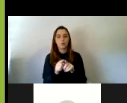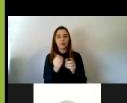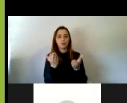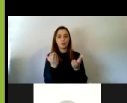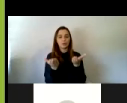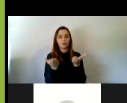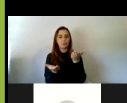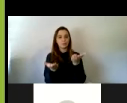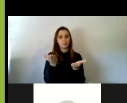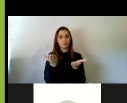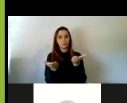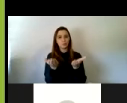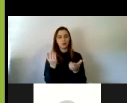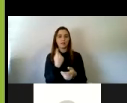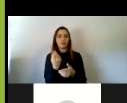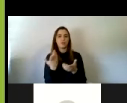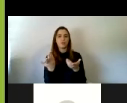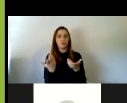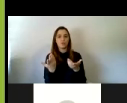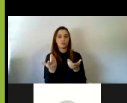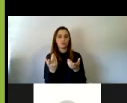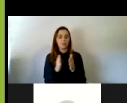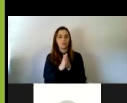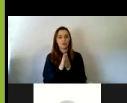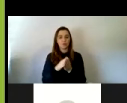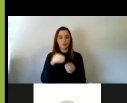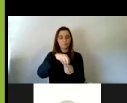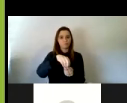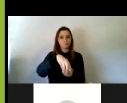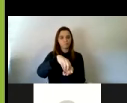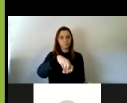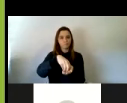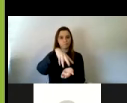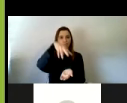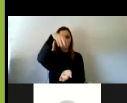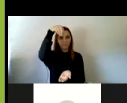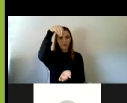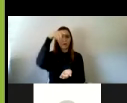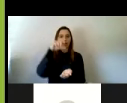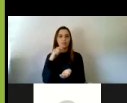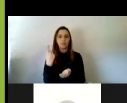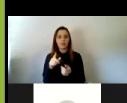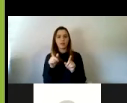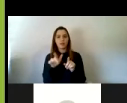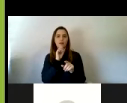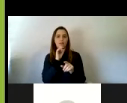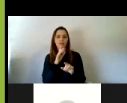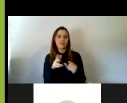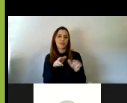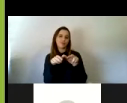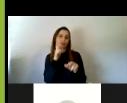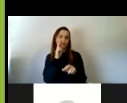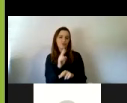with these clubs too. In the small videos, see all of the people like trying